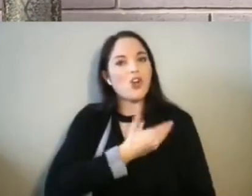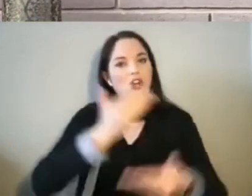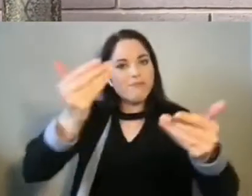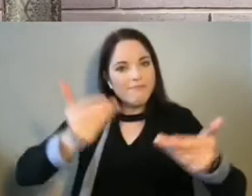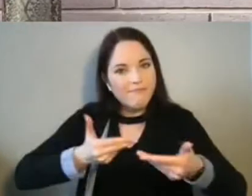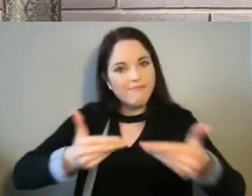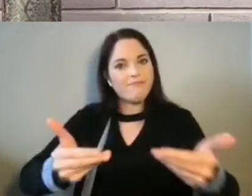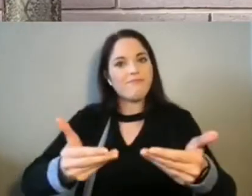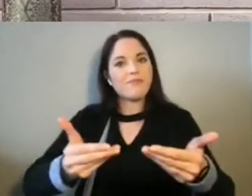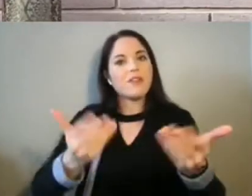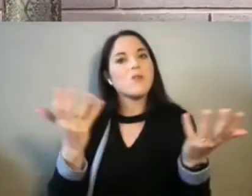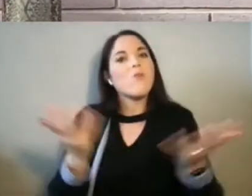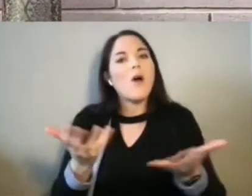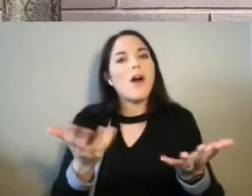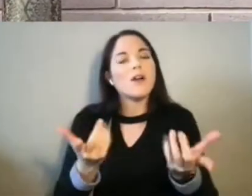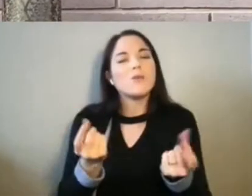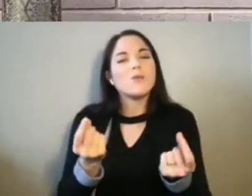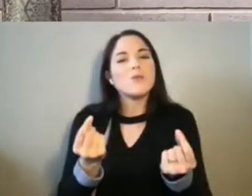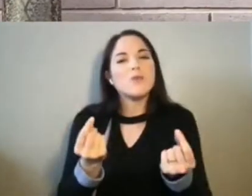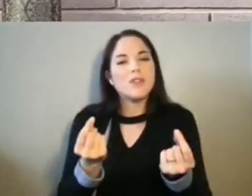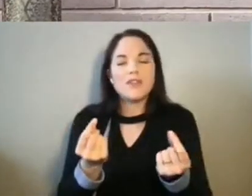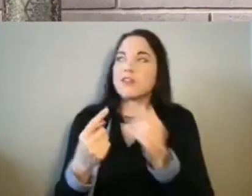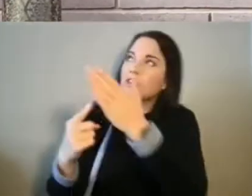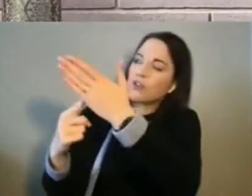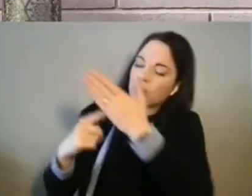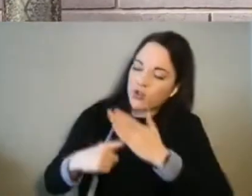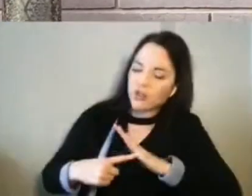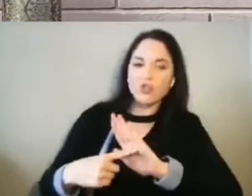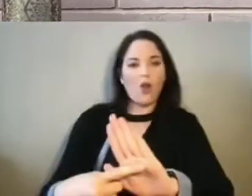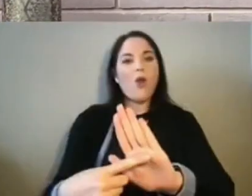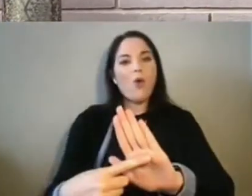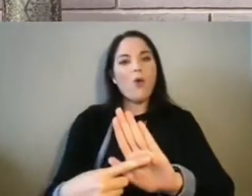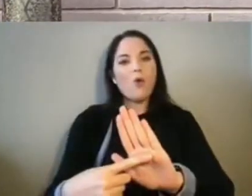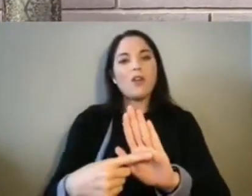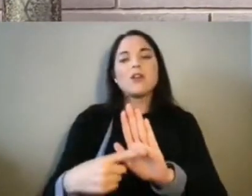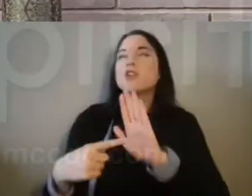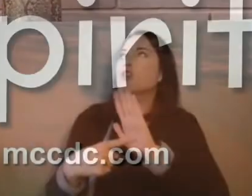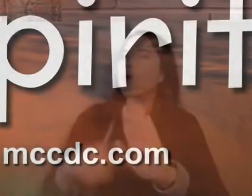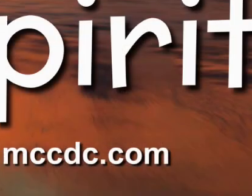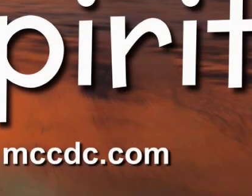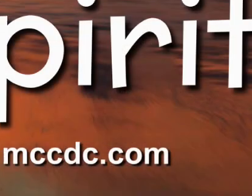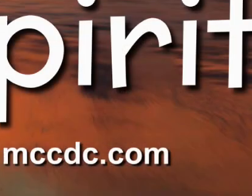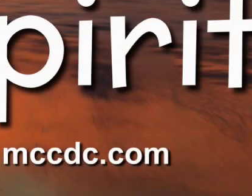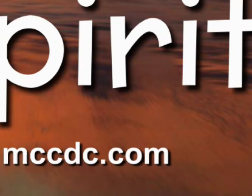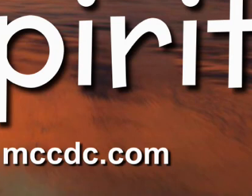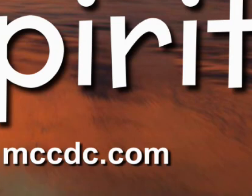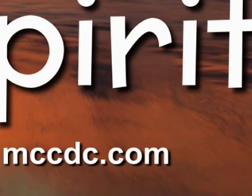love and serve with God's amazing power. Amen.